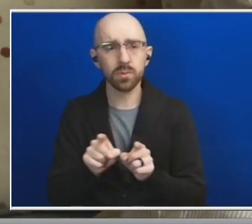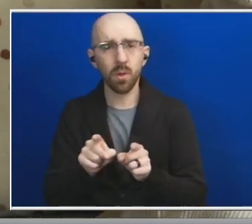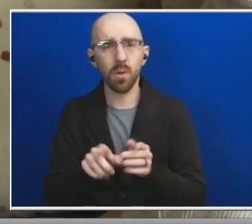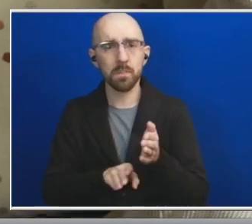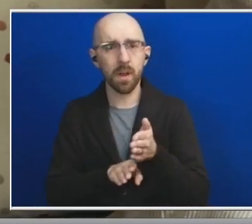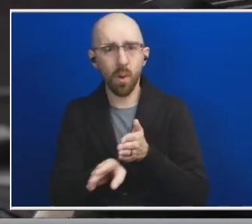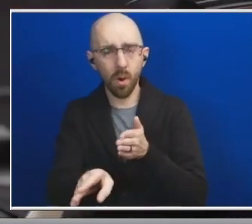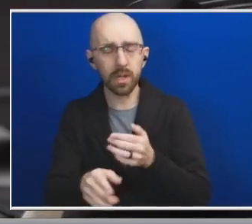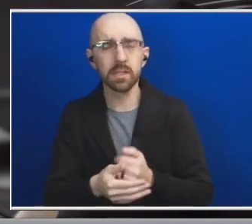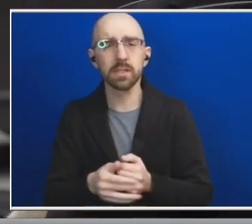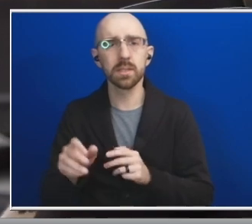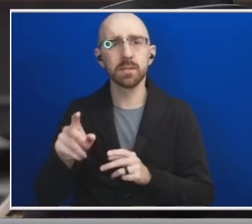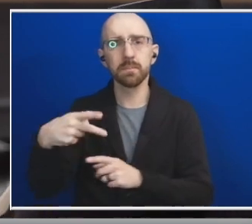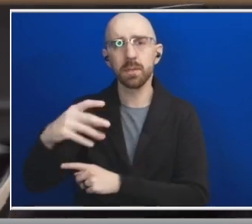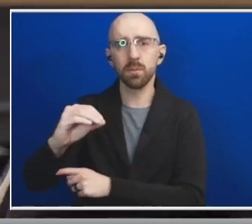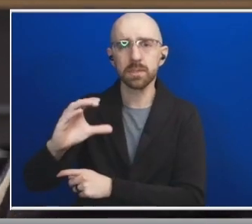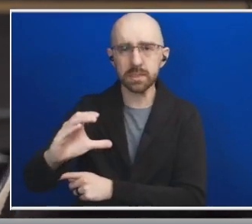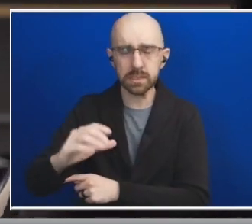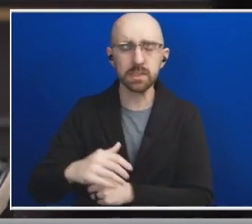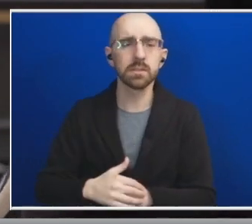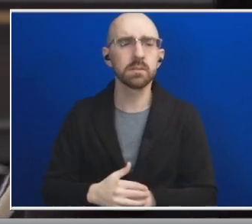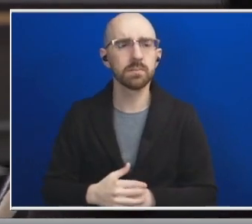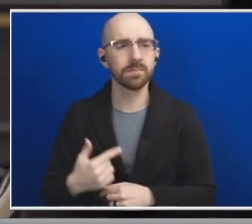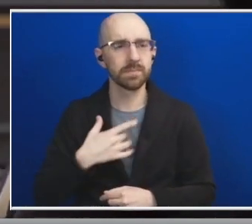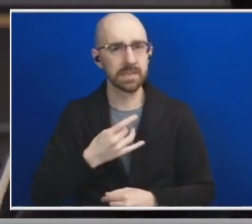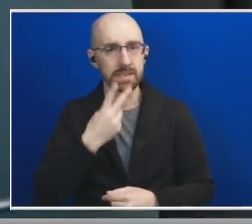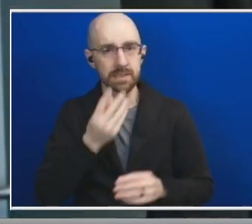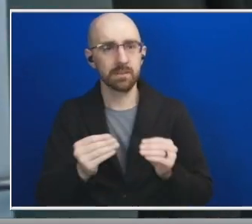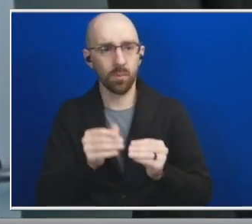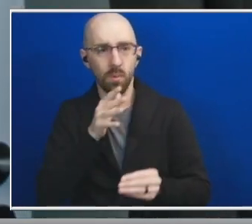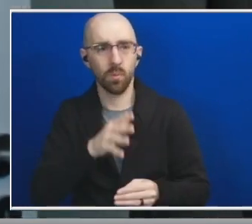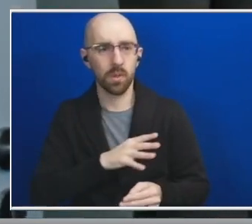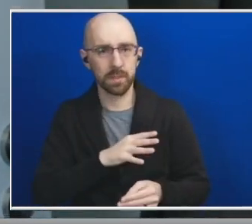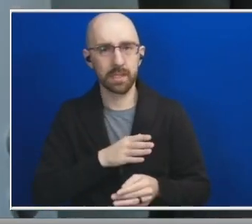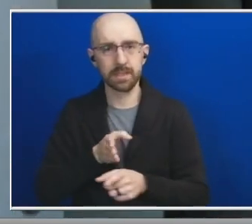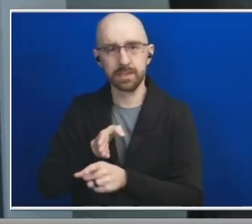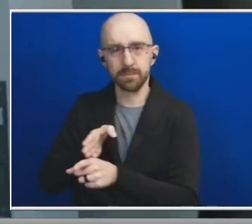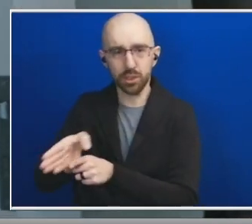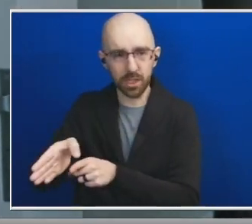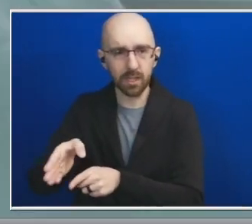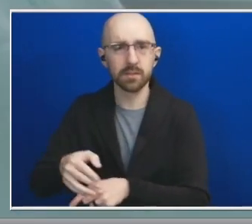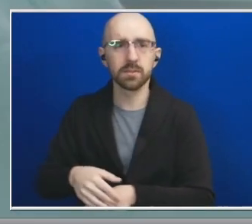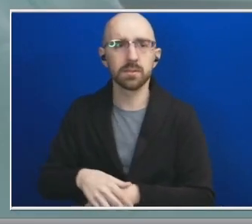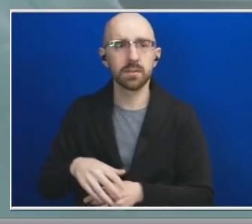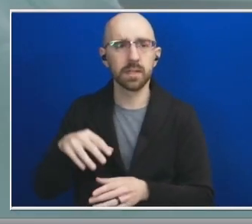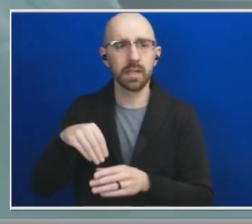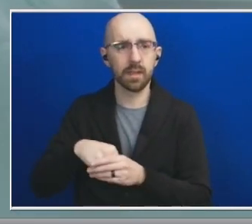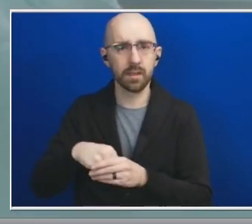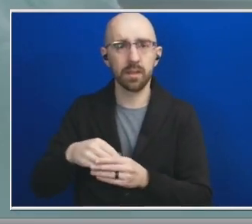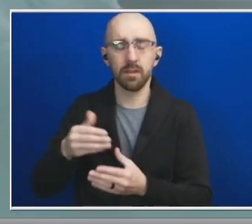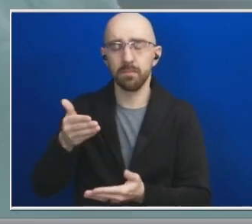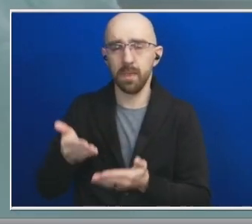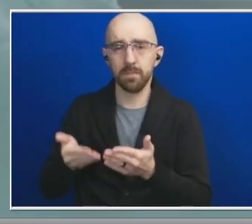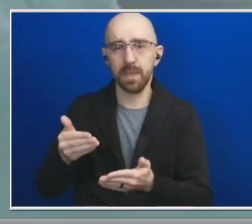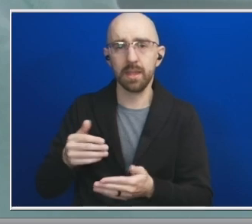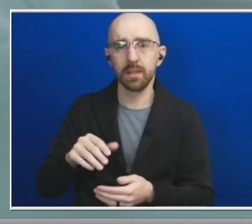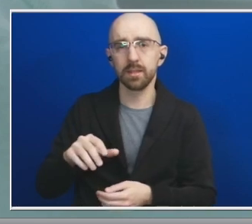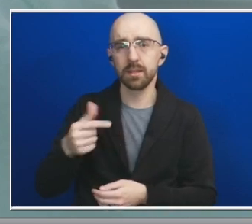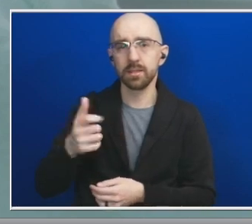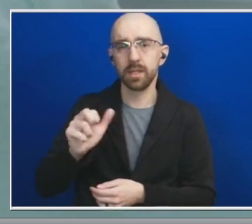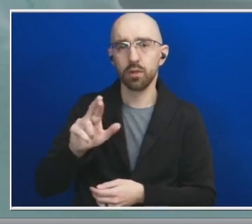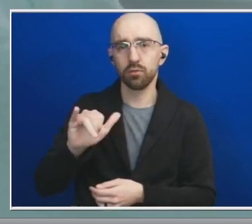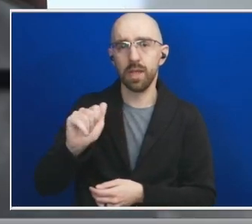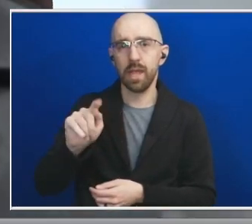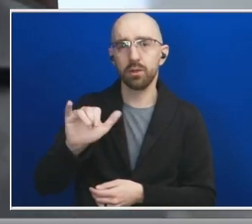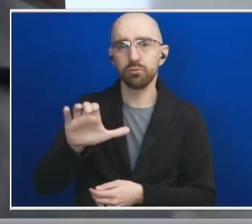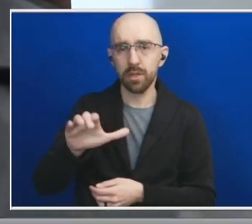of color. I'd like to see more women specialize in maybe geriatric female issues. I